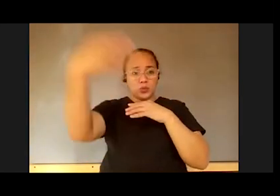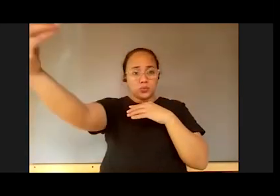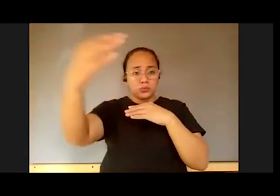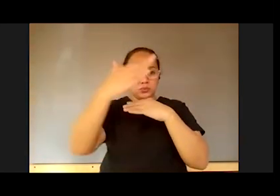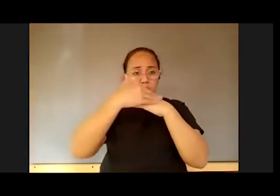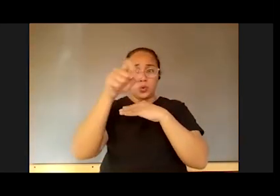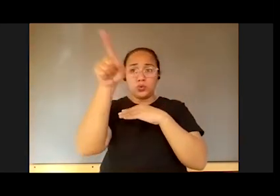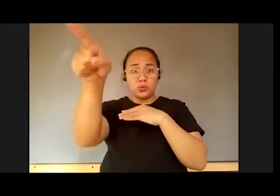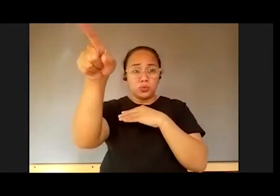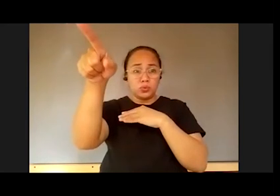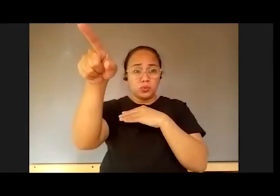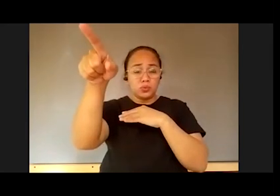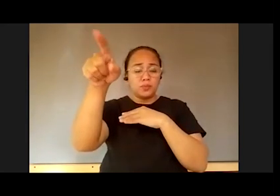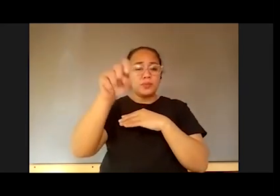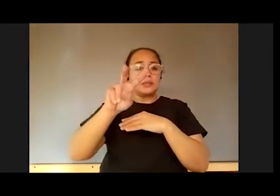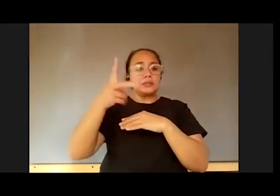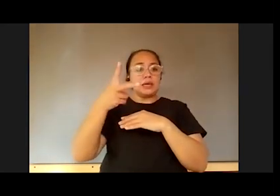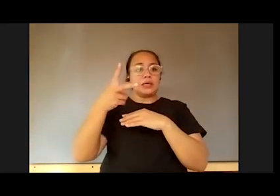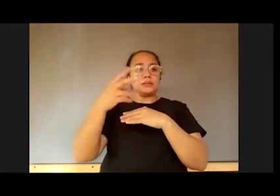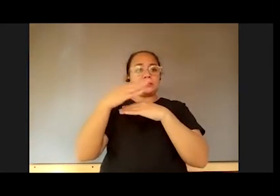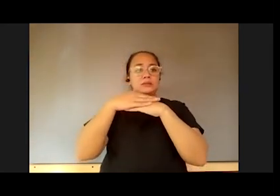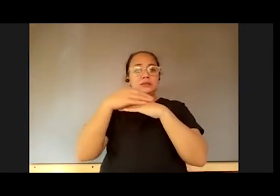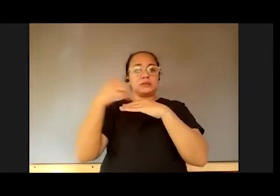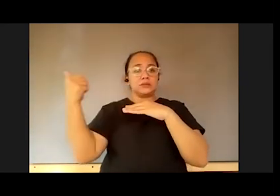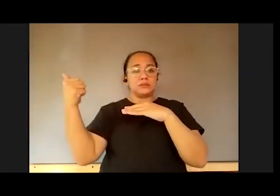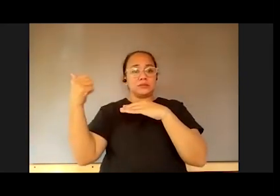And the second one goes to the side.